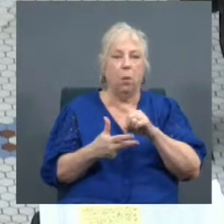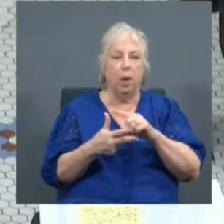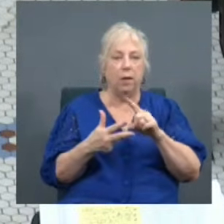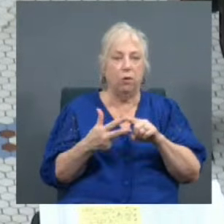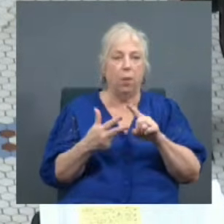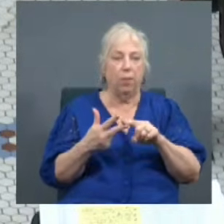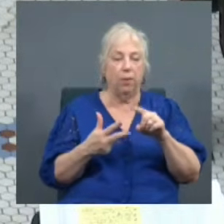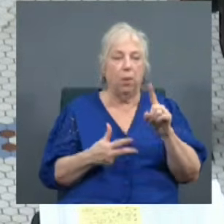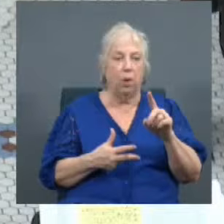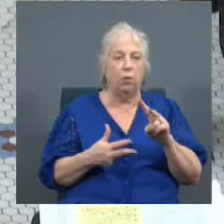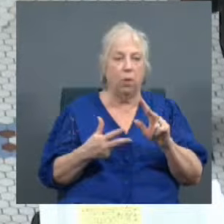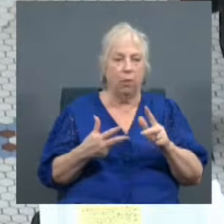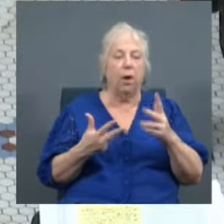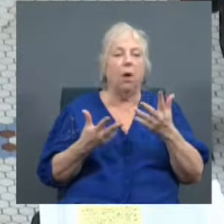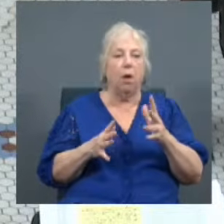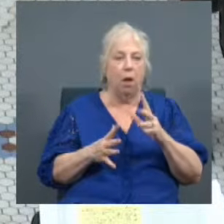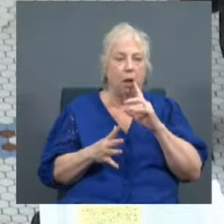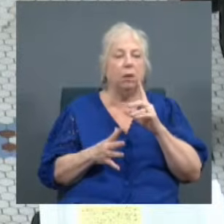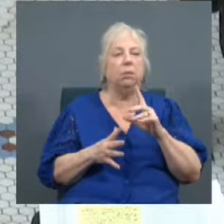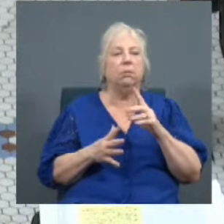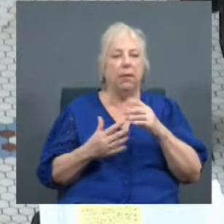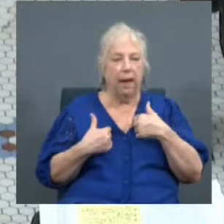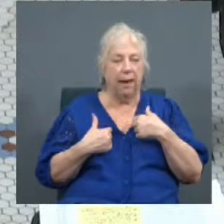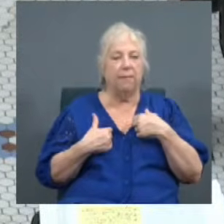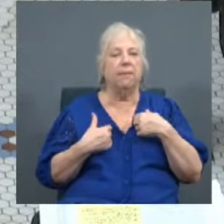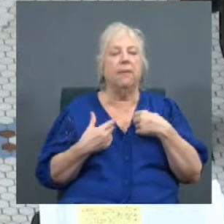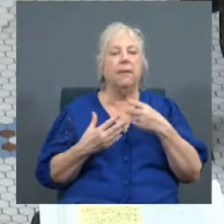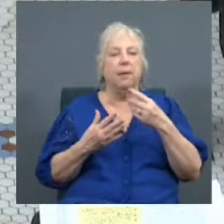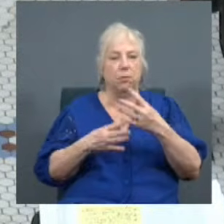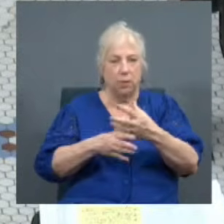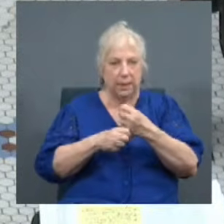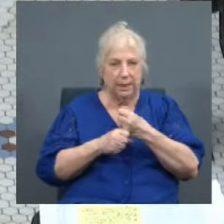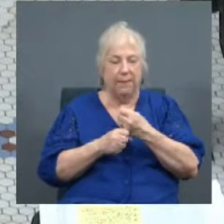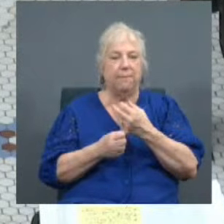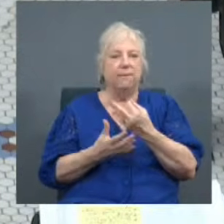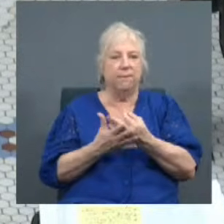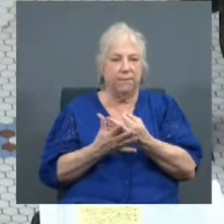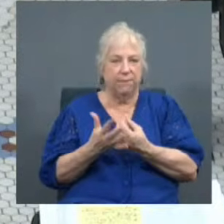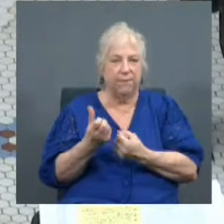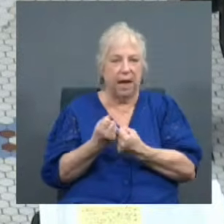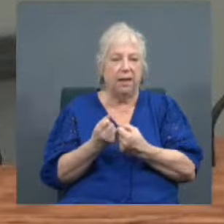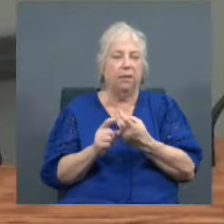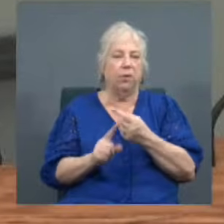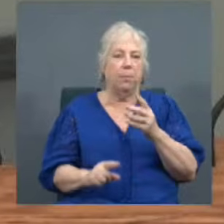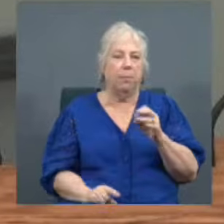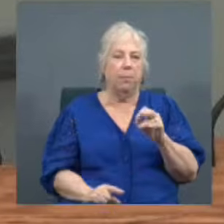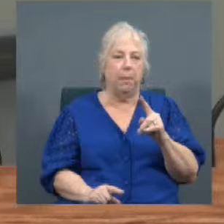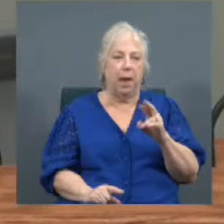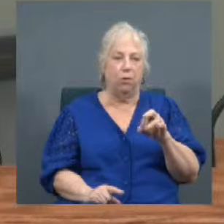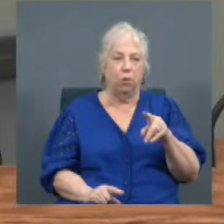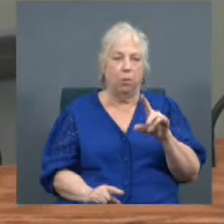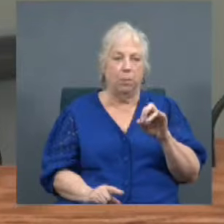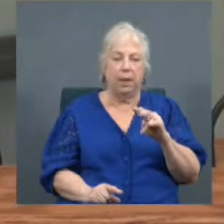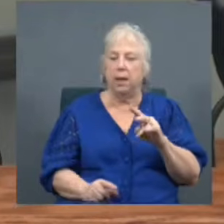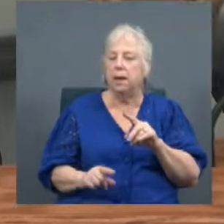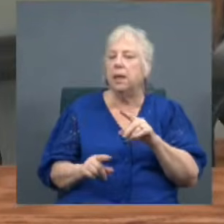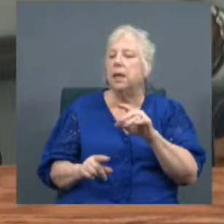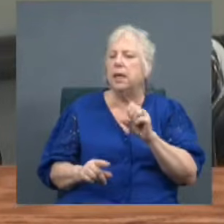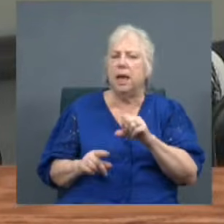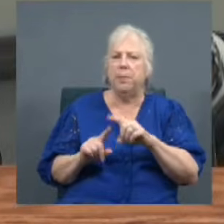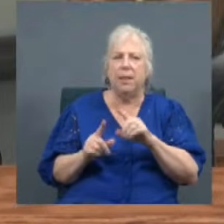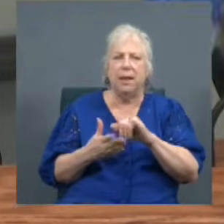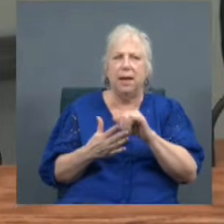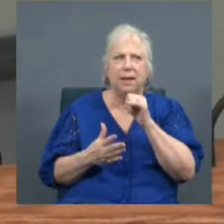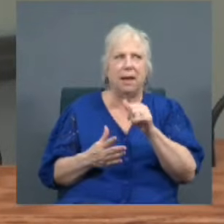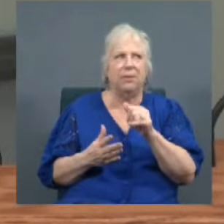3, all were awarded funding through MetroPlan. Okay, and so, but that doesn't build the road. That's the